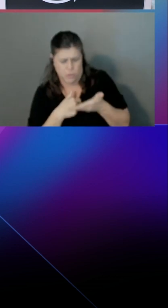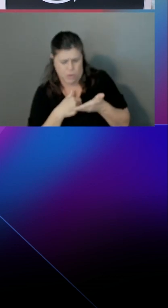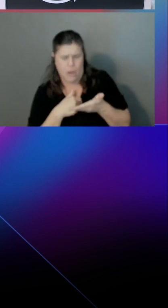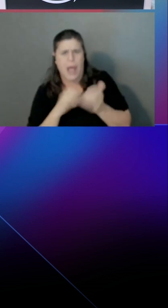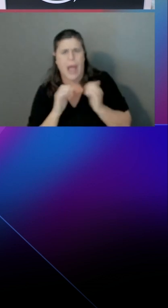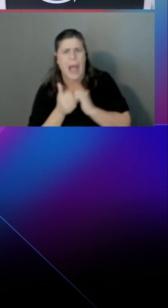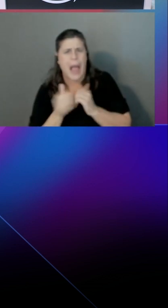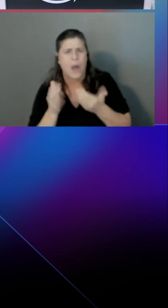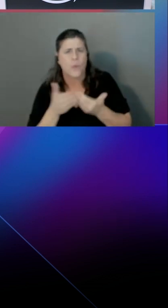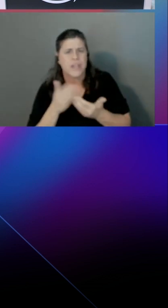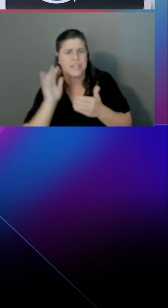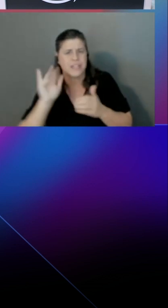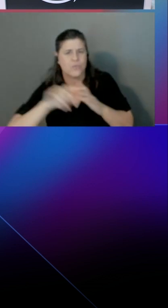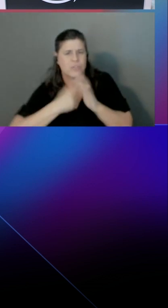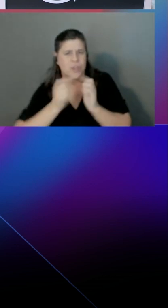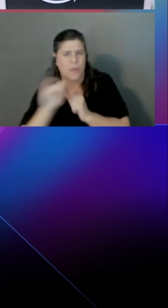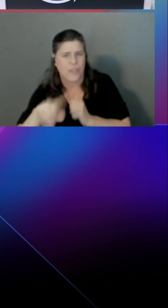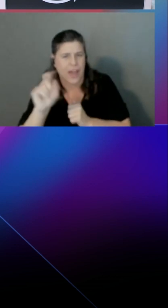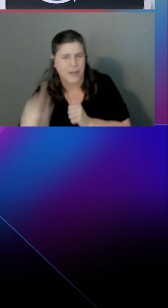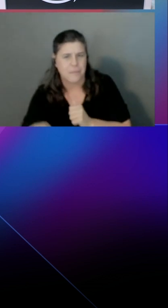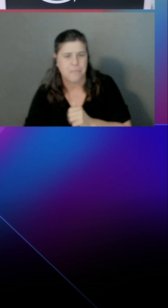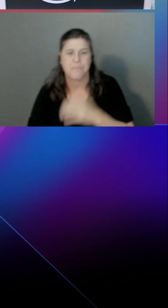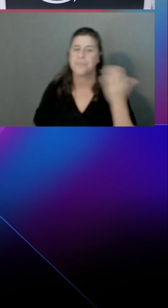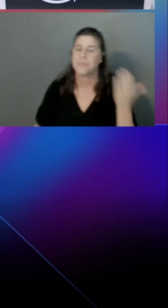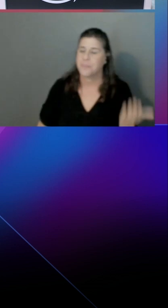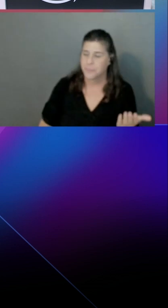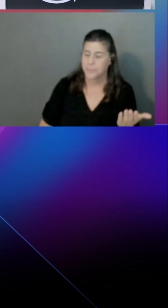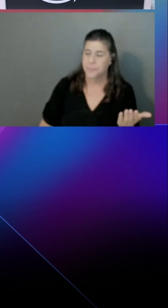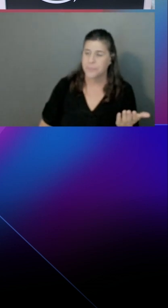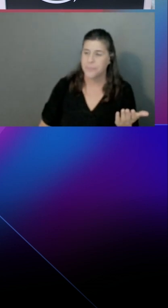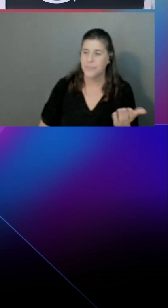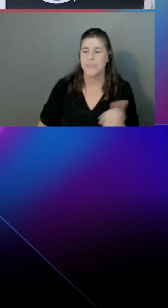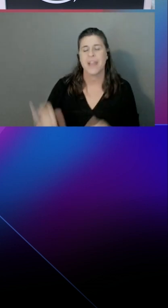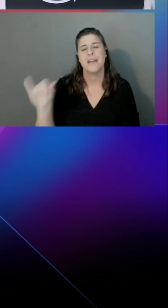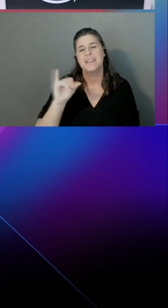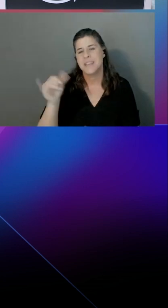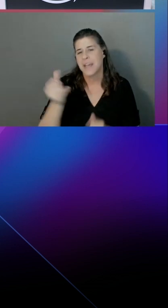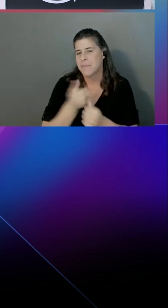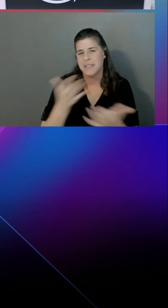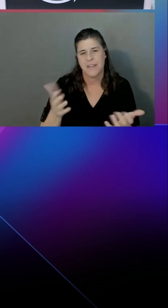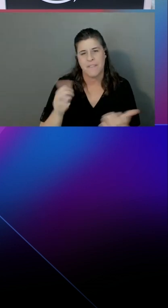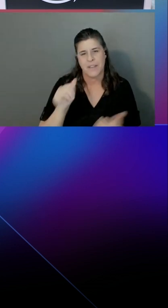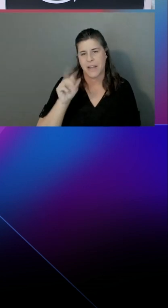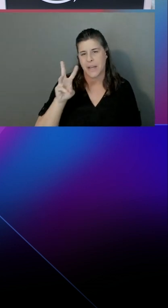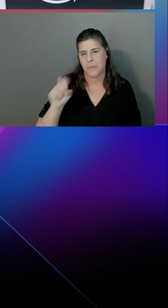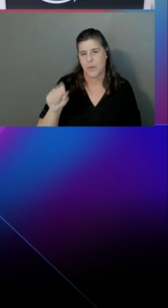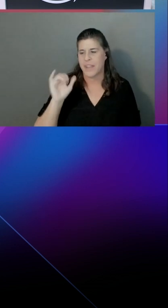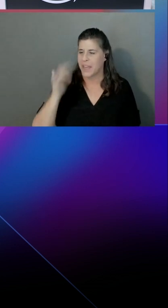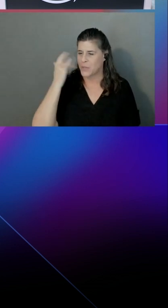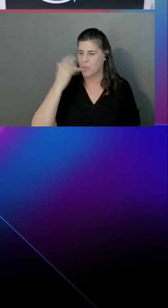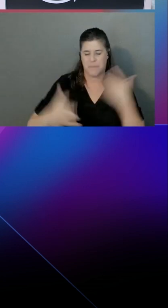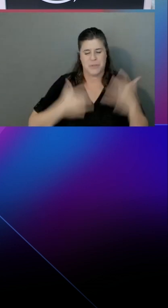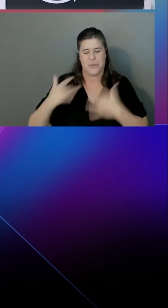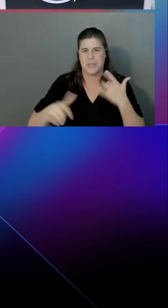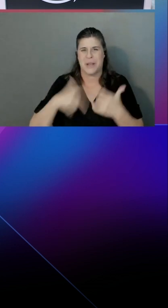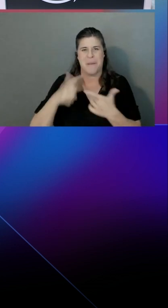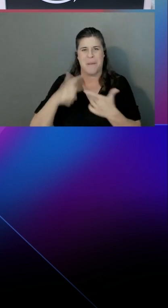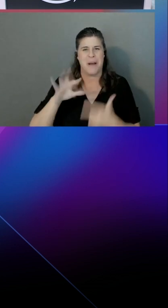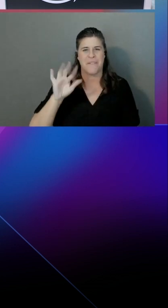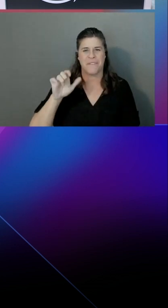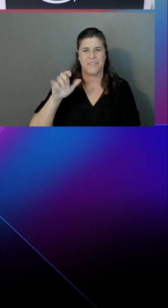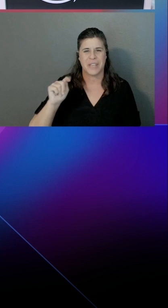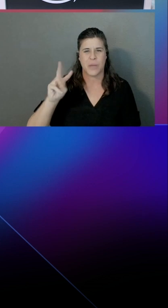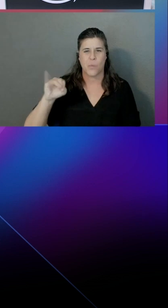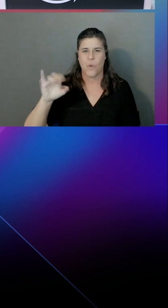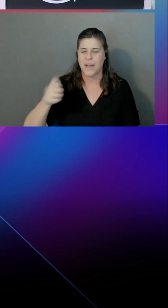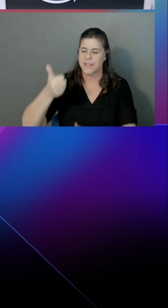started? Well, just like everything else at AWS, this is why I'm so excited about FleetWise. It's self-service.